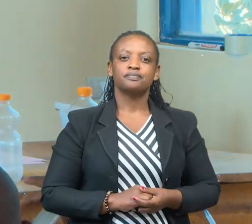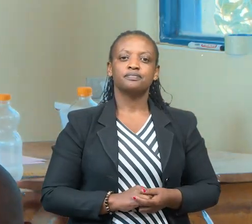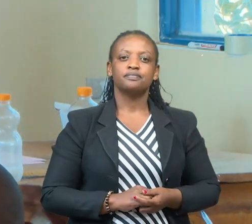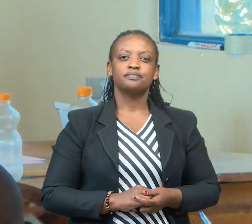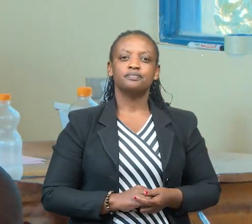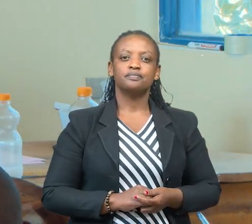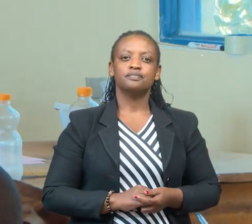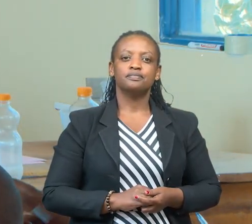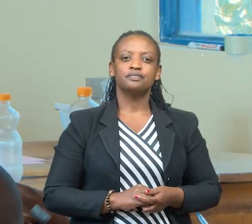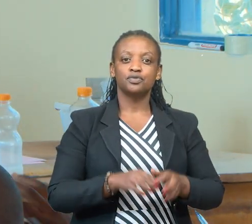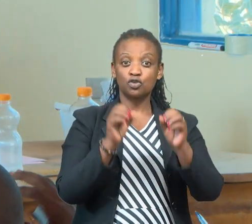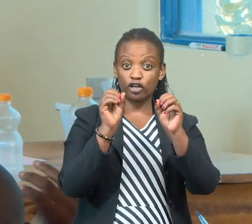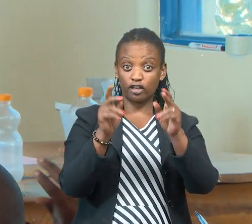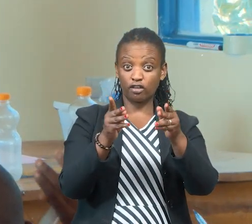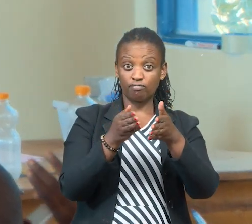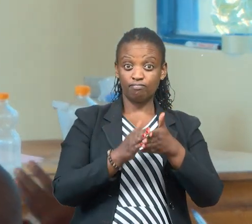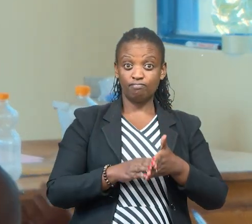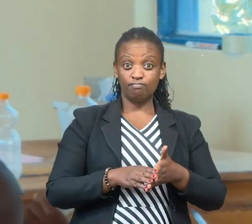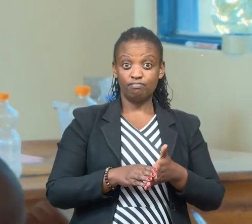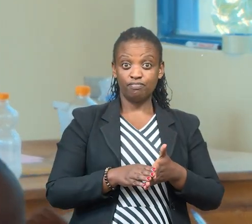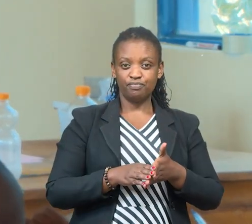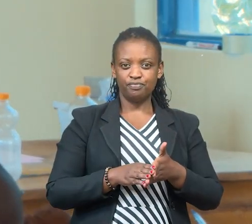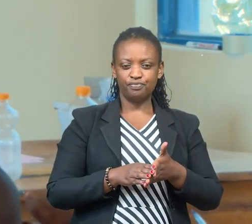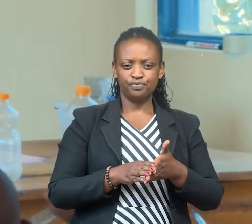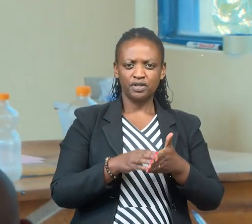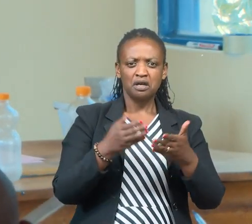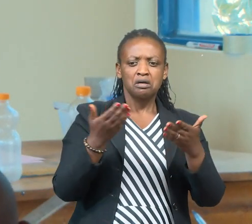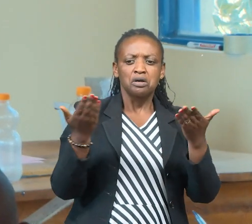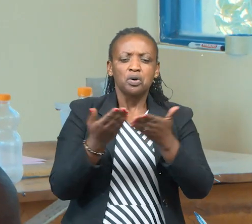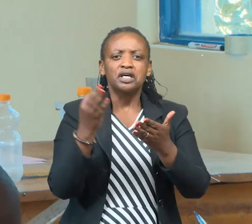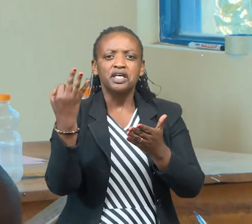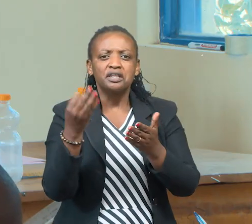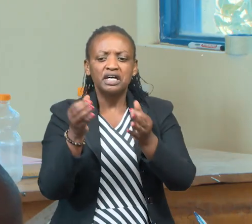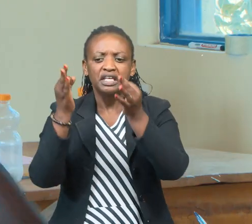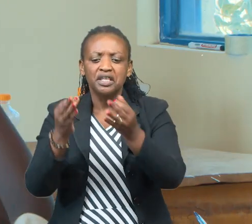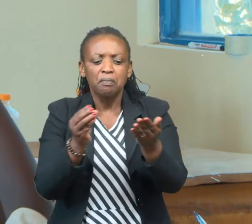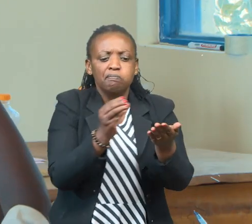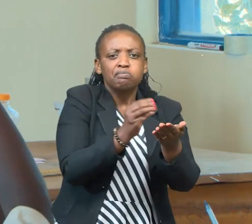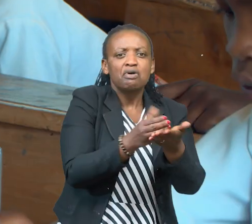centimeters. Okay. Where to place the third object?